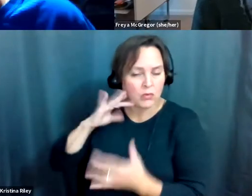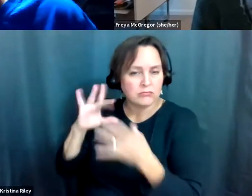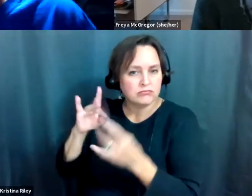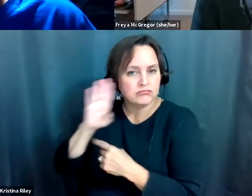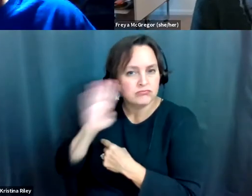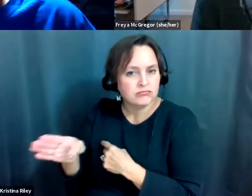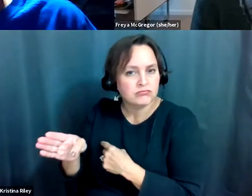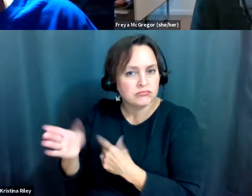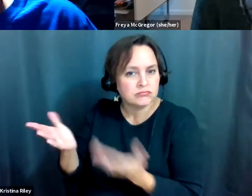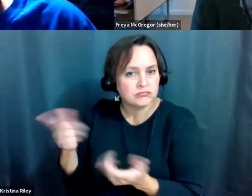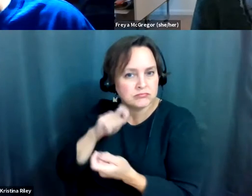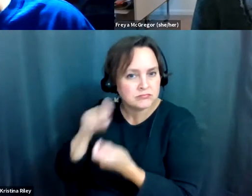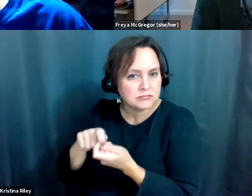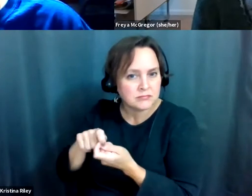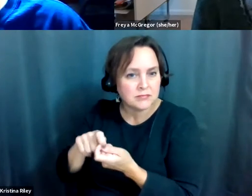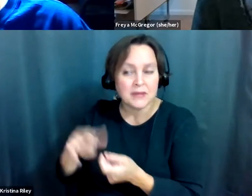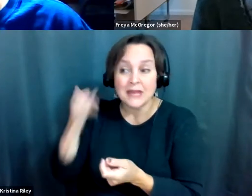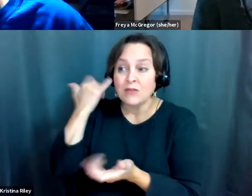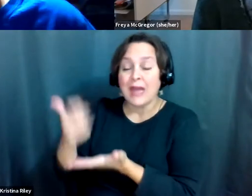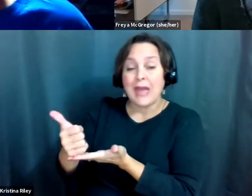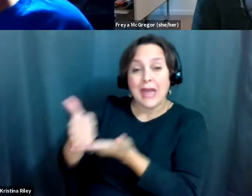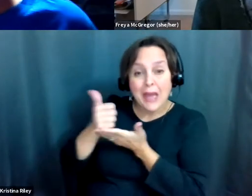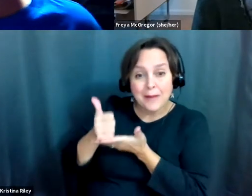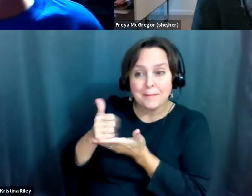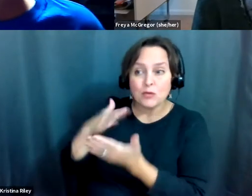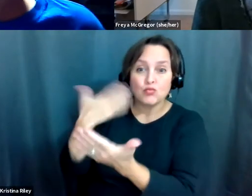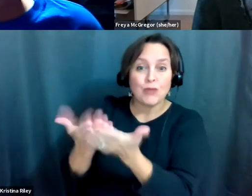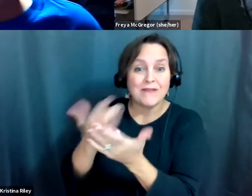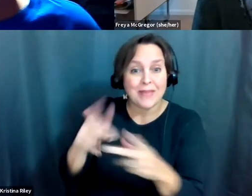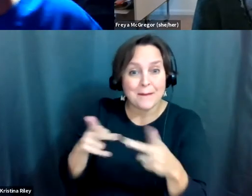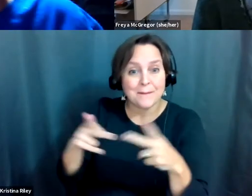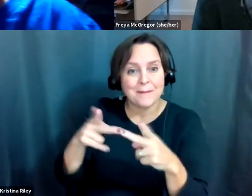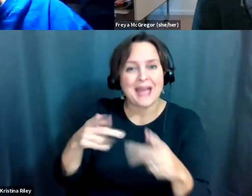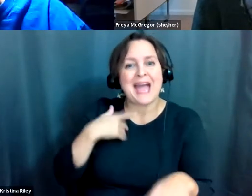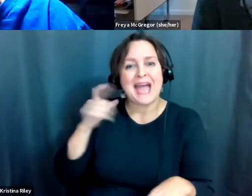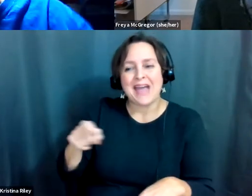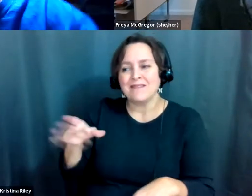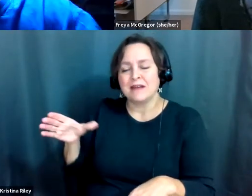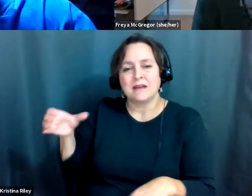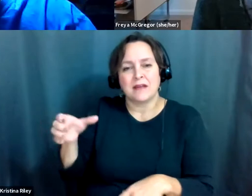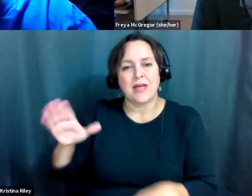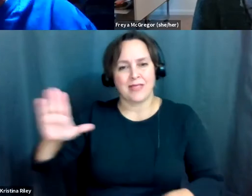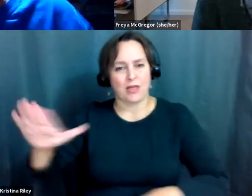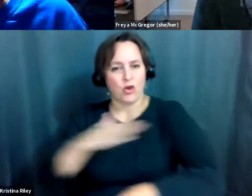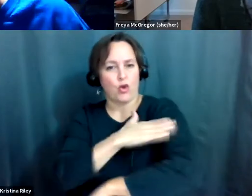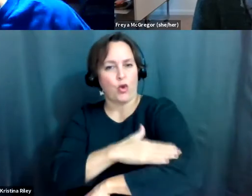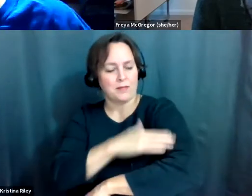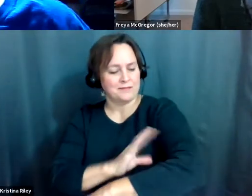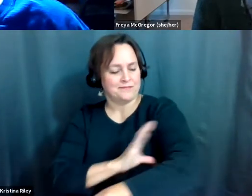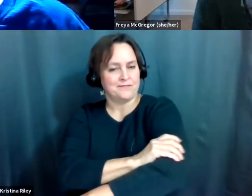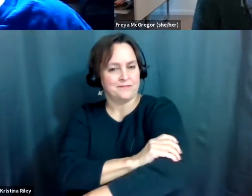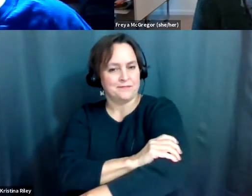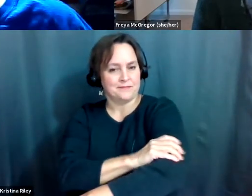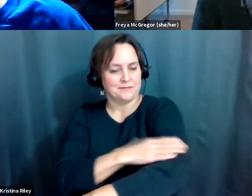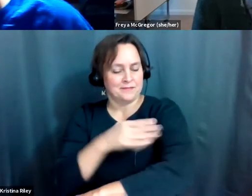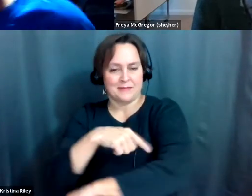Um, if they're going to help me get to a place, I need to be able to take their arm right above the elbow, uh, that, because that